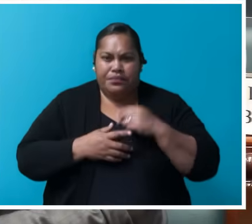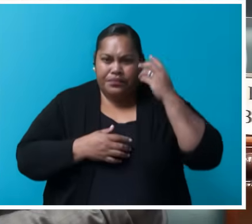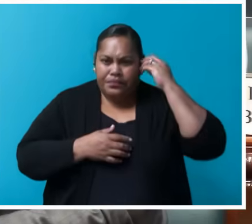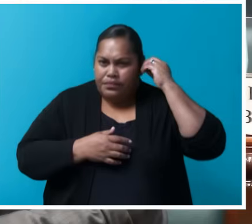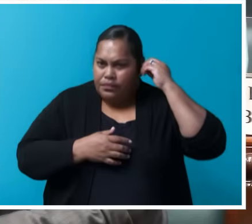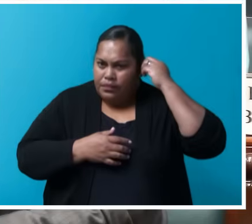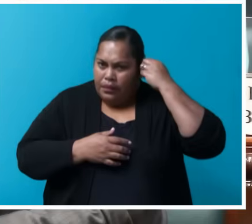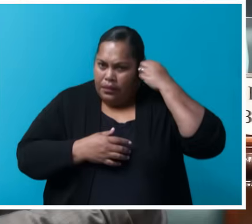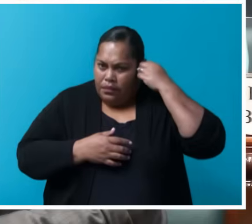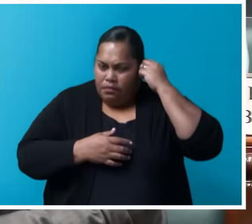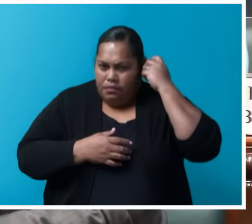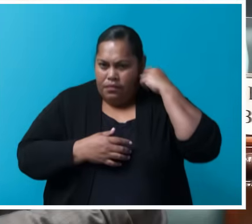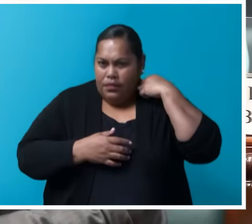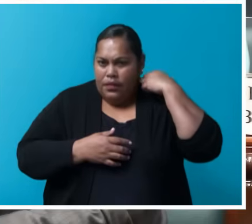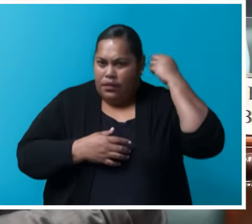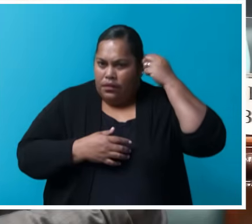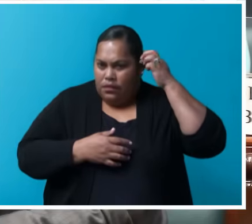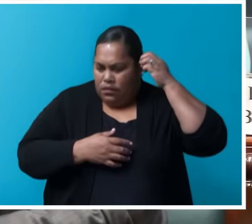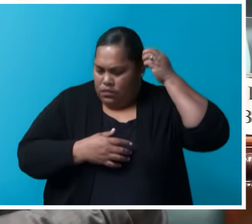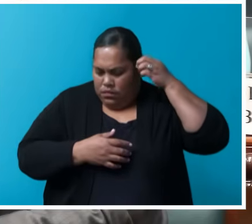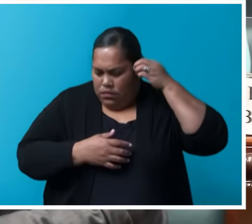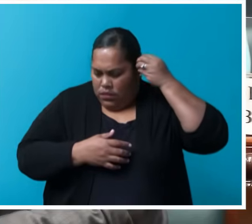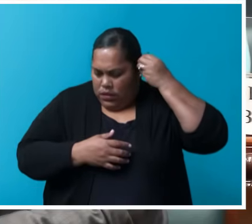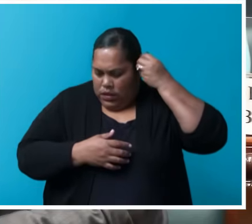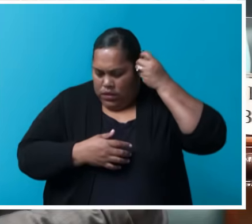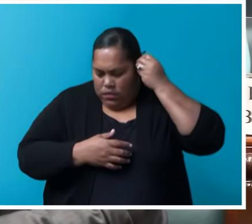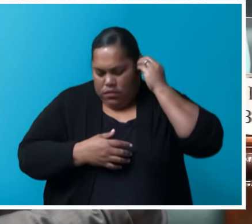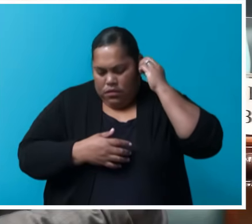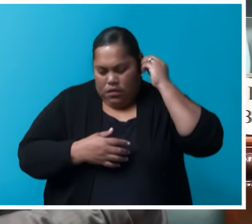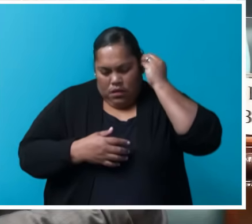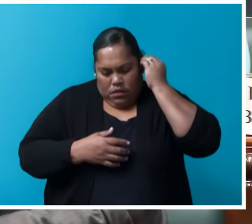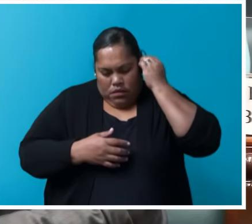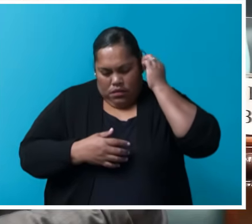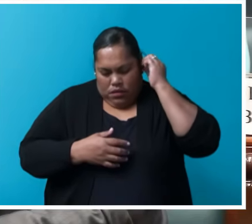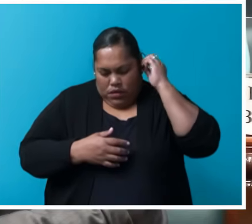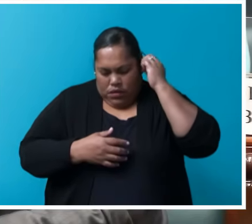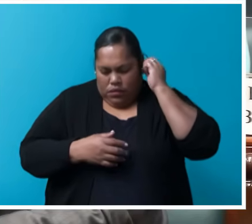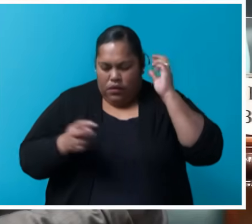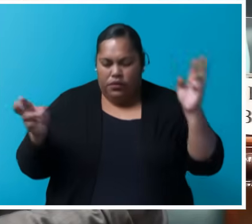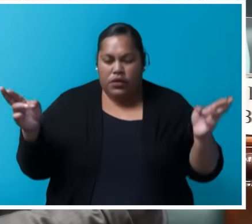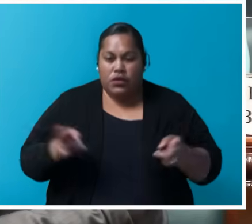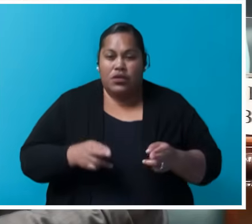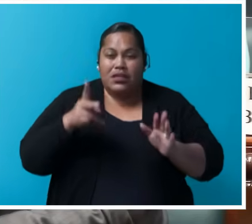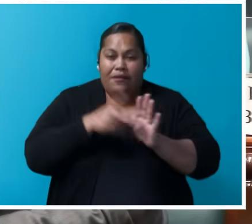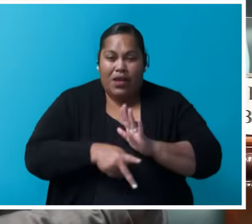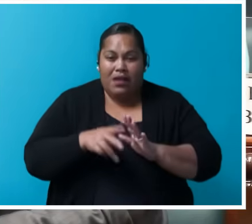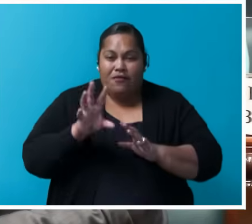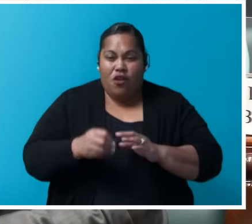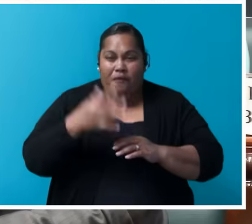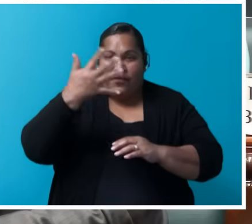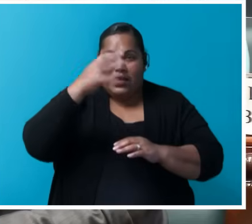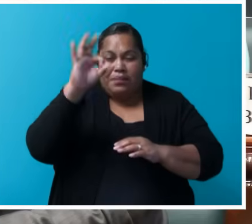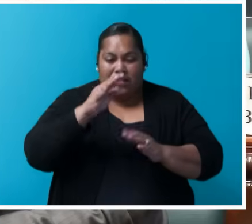In this budget, we have reduced the VAT rate to 12.5% and announced duty reductions and other measures to ease the cost of living